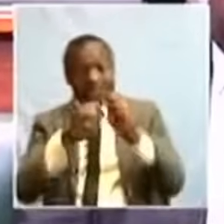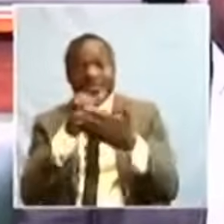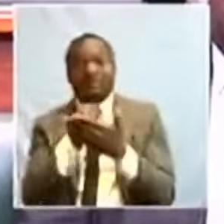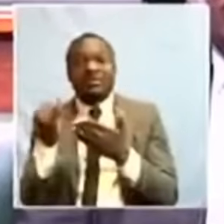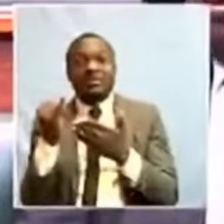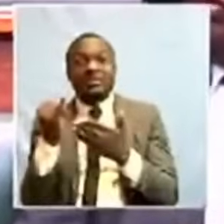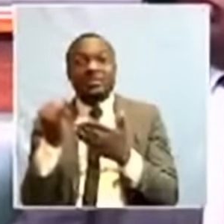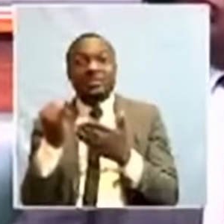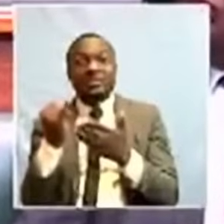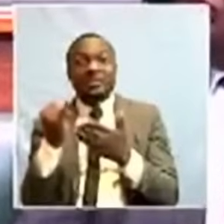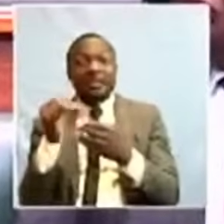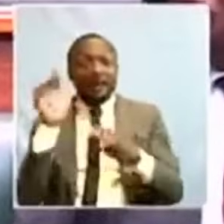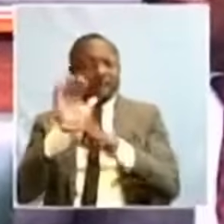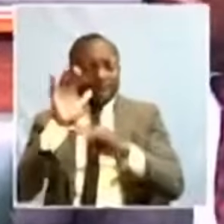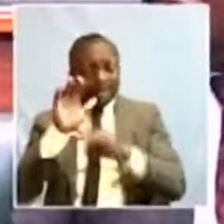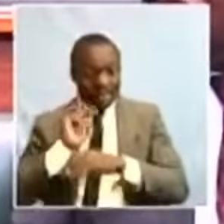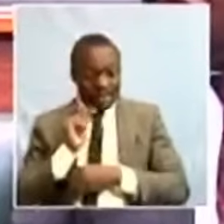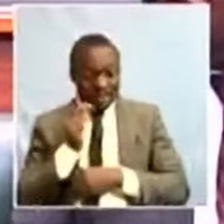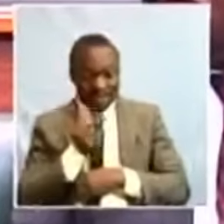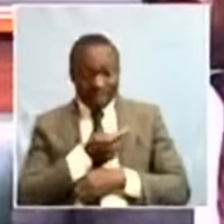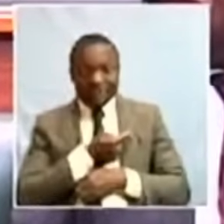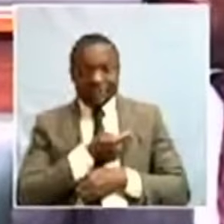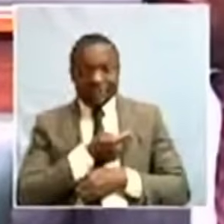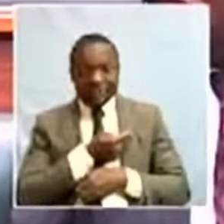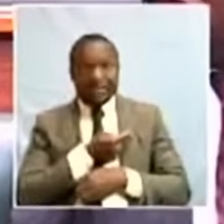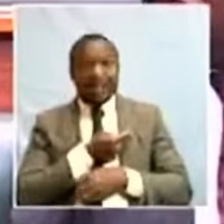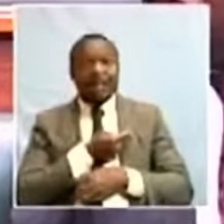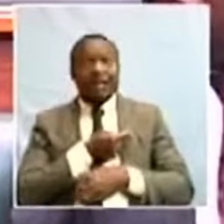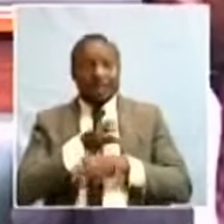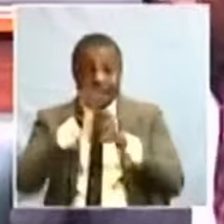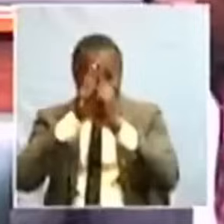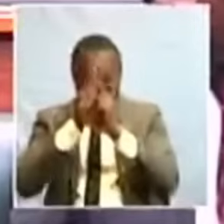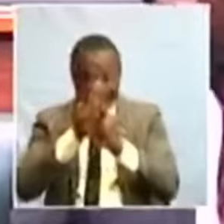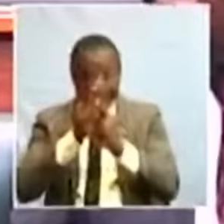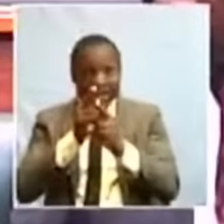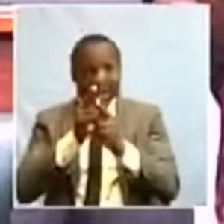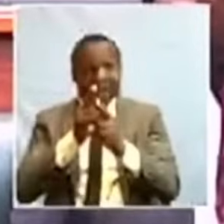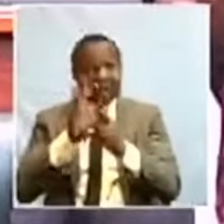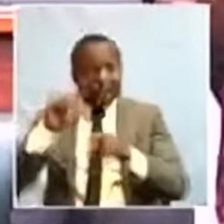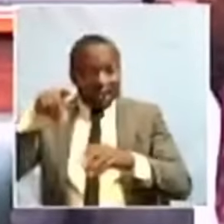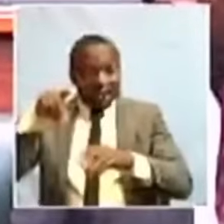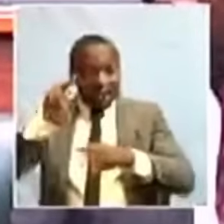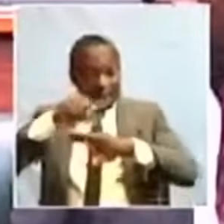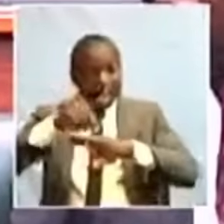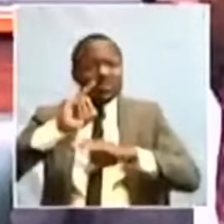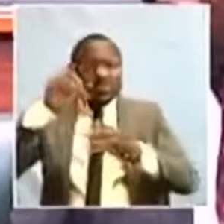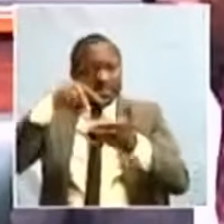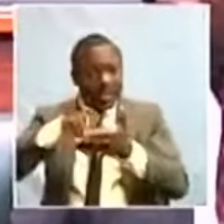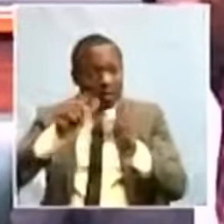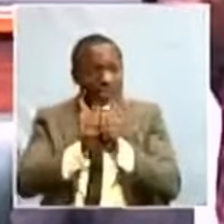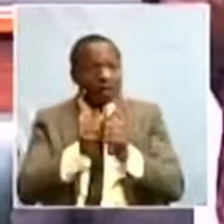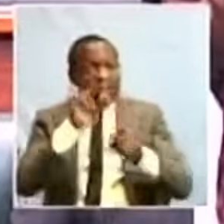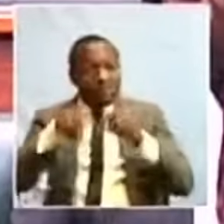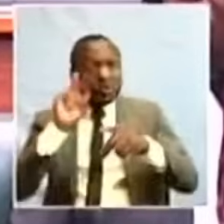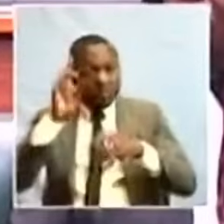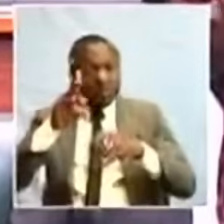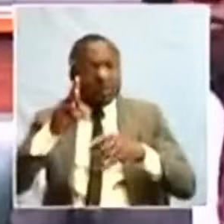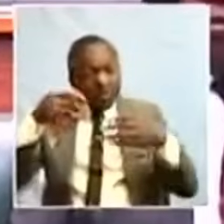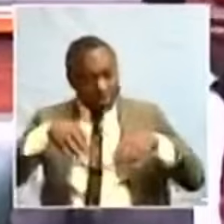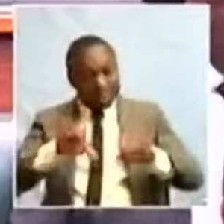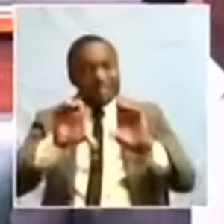are impacting us. So as honorable, the leader from Pika, you should stand with your people and say, we will